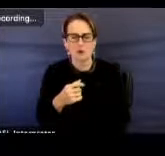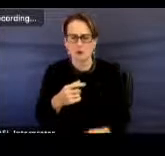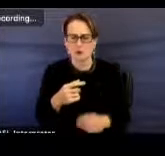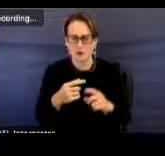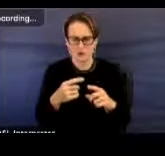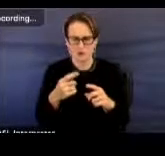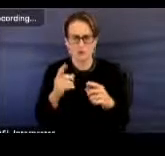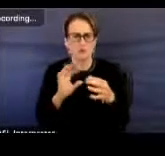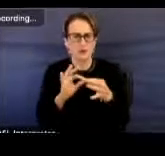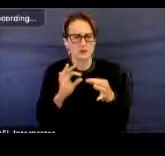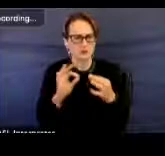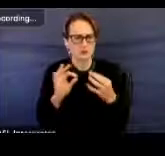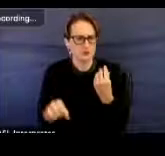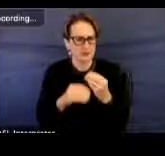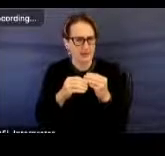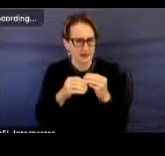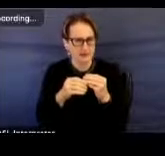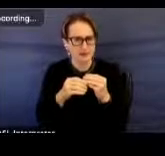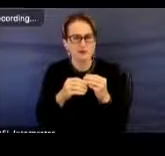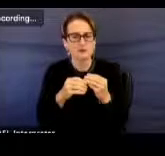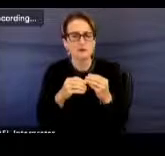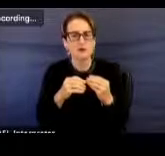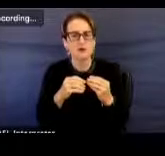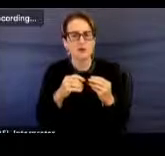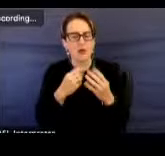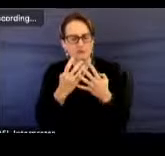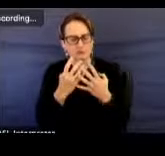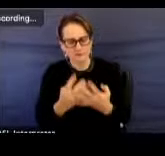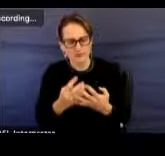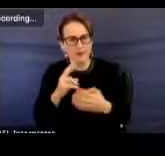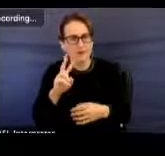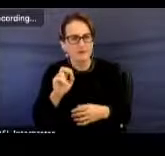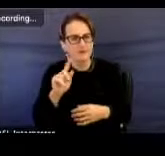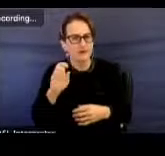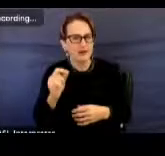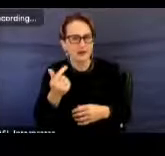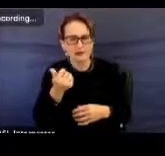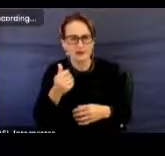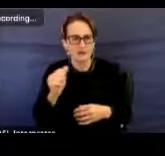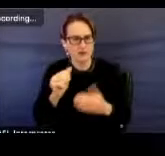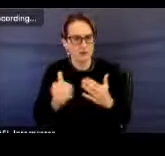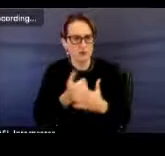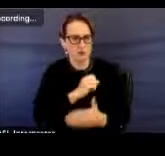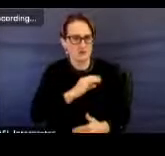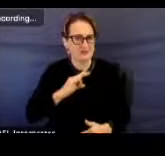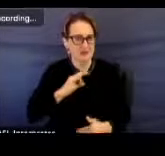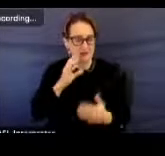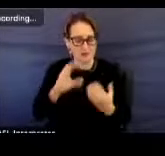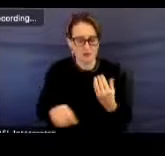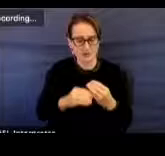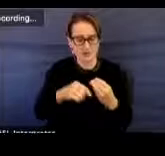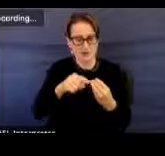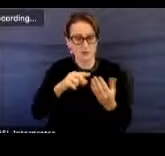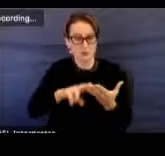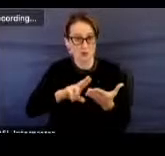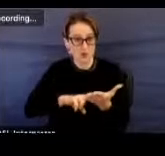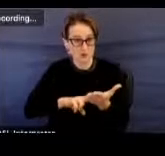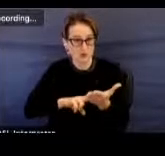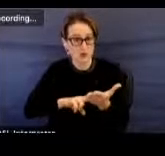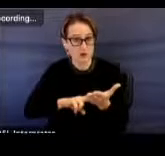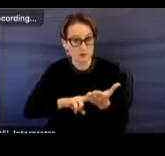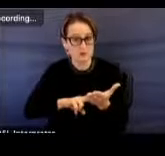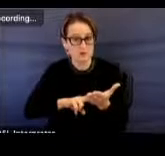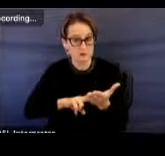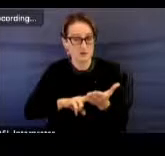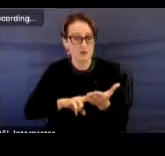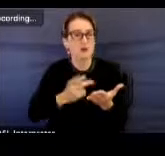was a vetting of any new personnel that is added to their contract. And I did want to just make sure that we include that